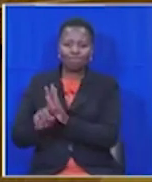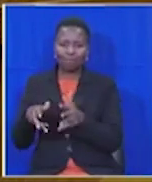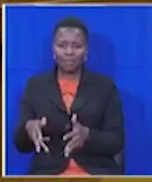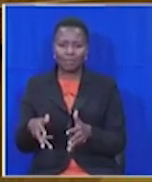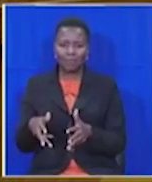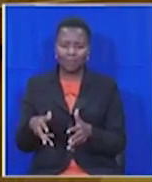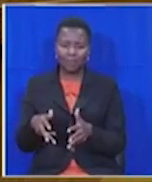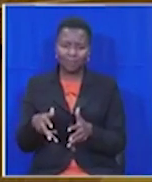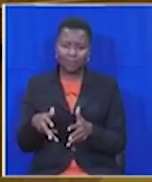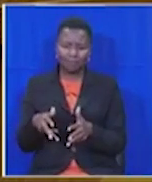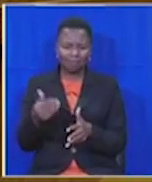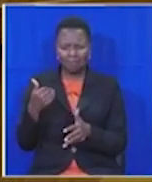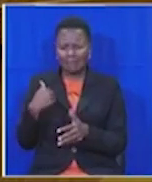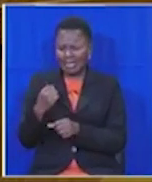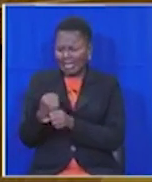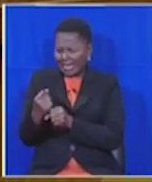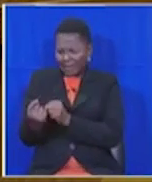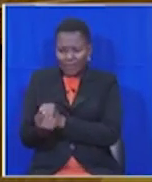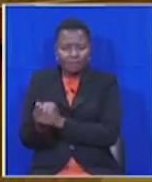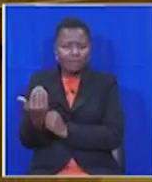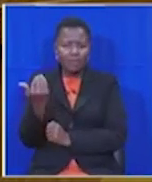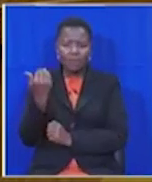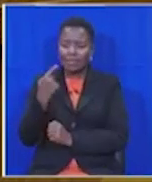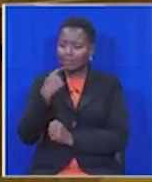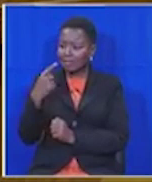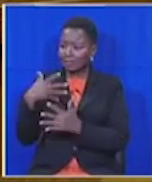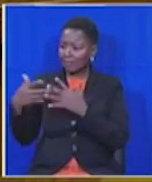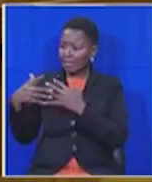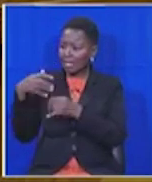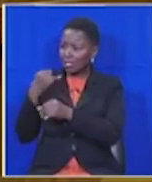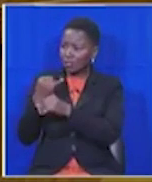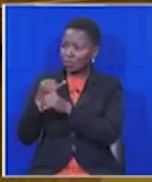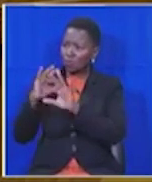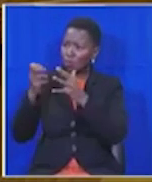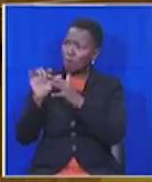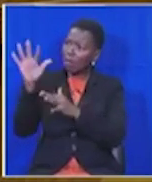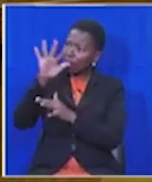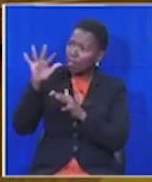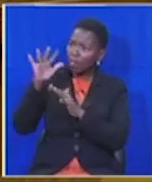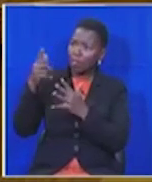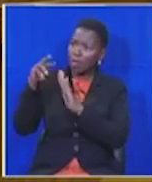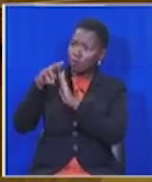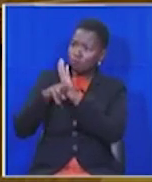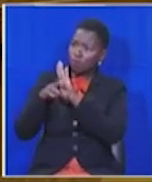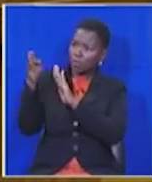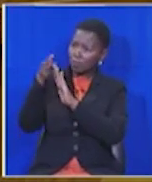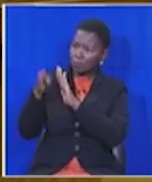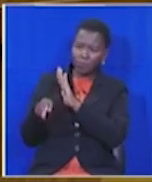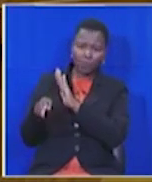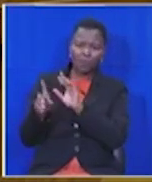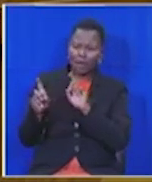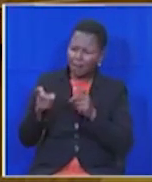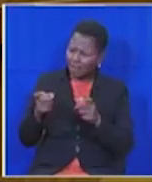rare to find any institutions all over the world that does not have the